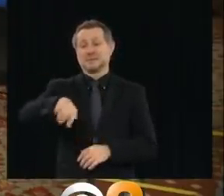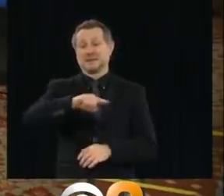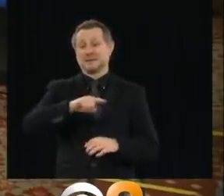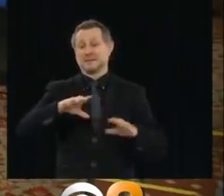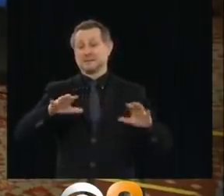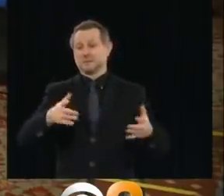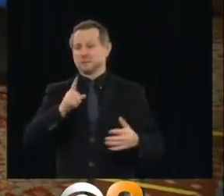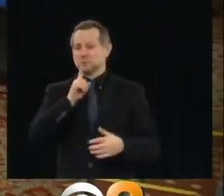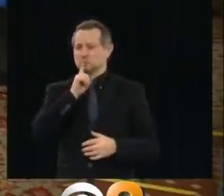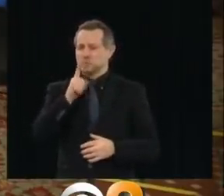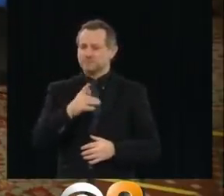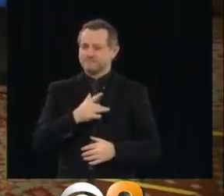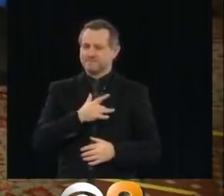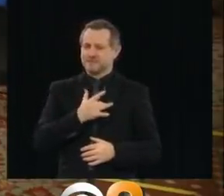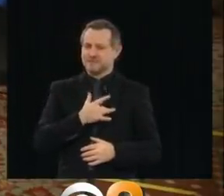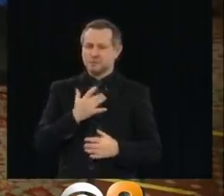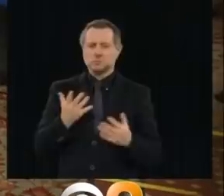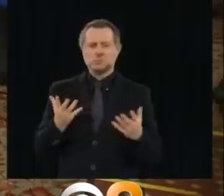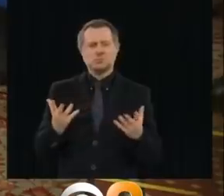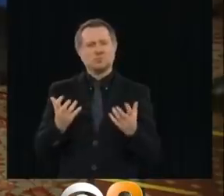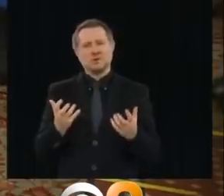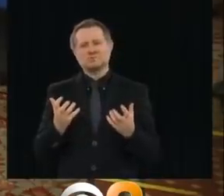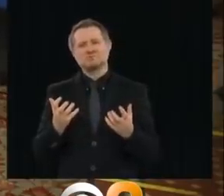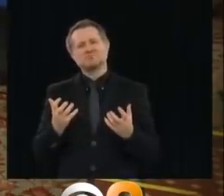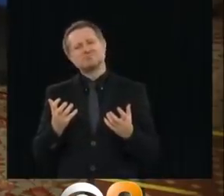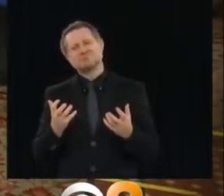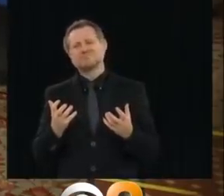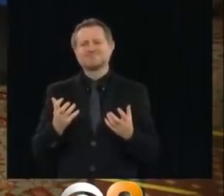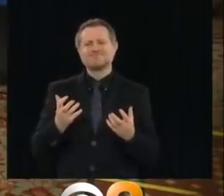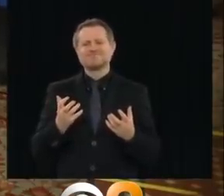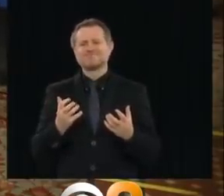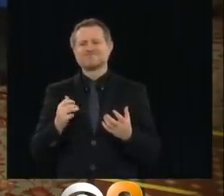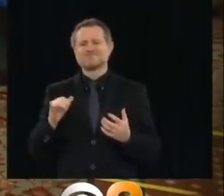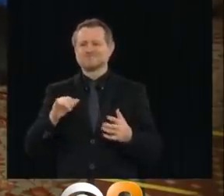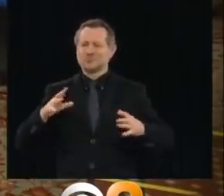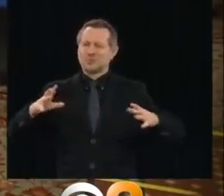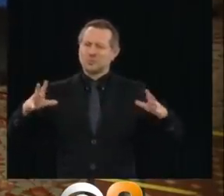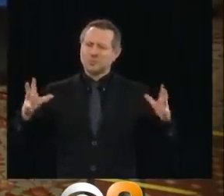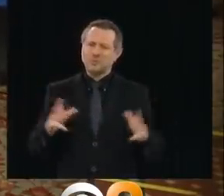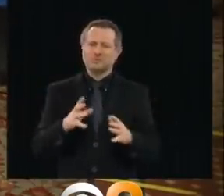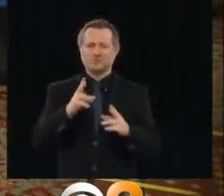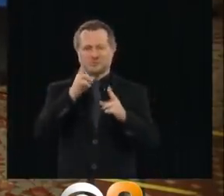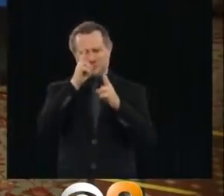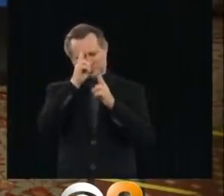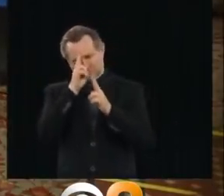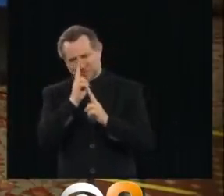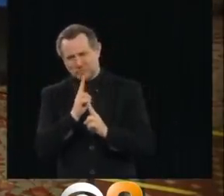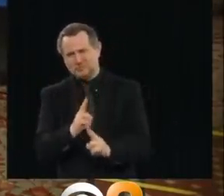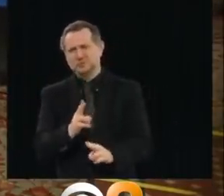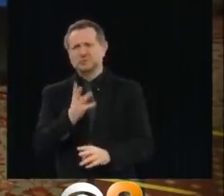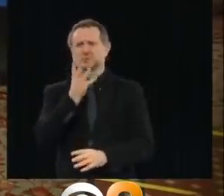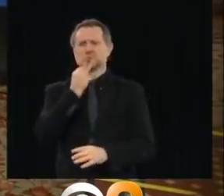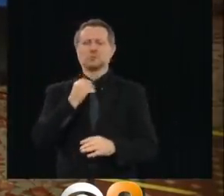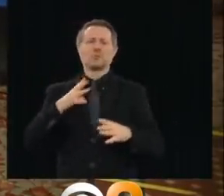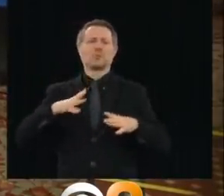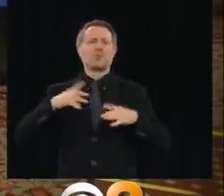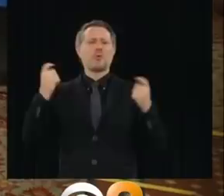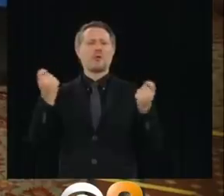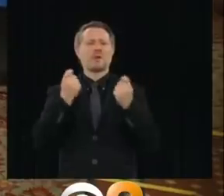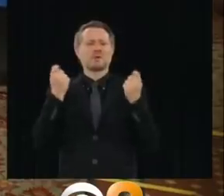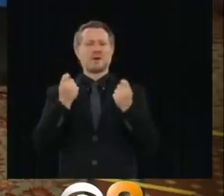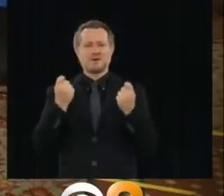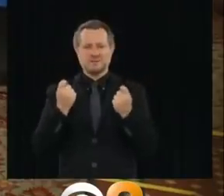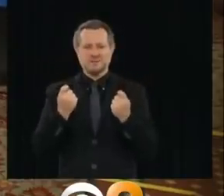need to go out and observe one of the 4 major Jewish holidays, and they don't